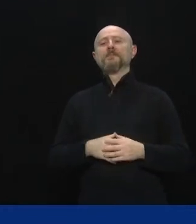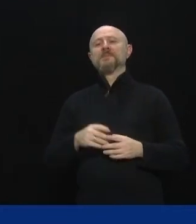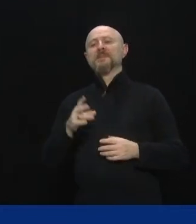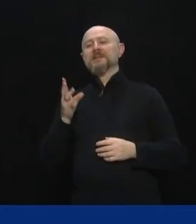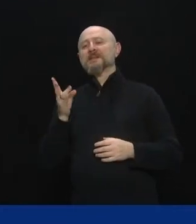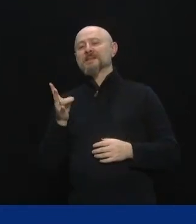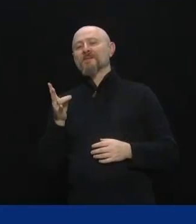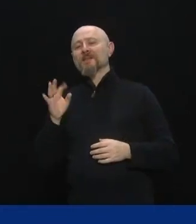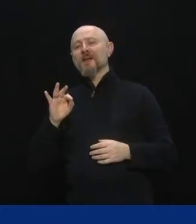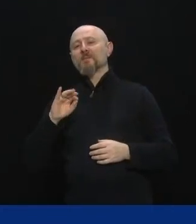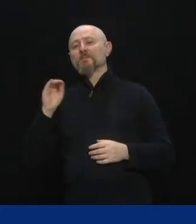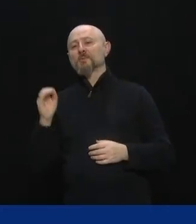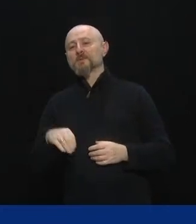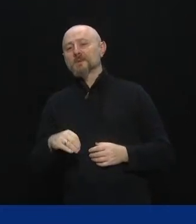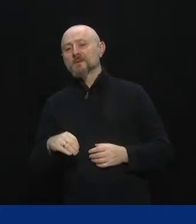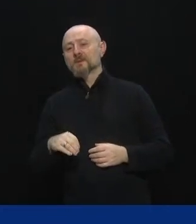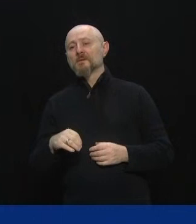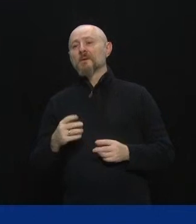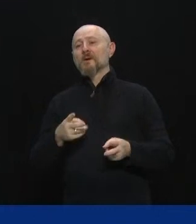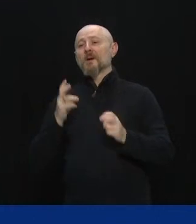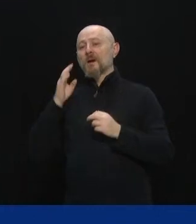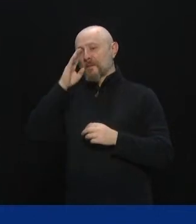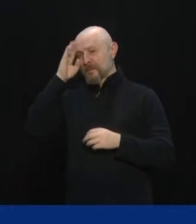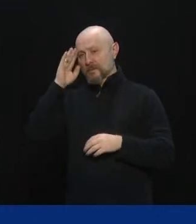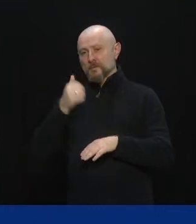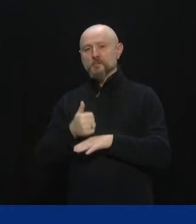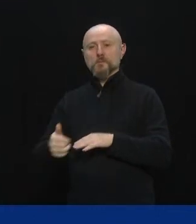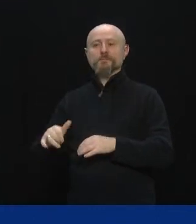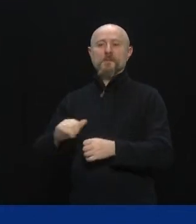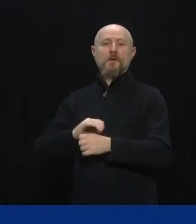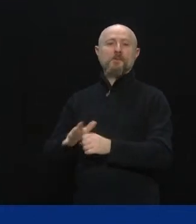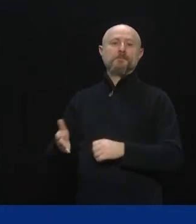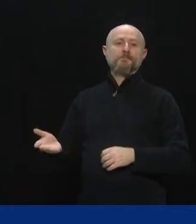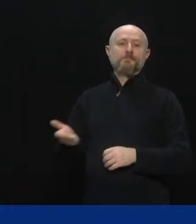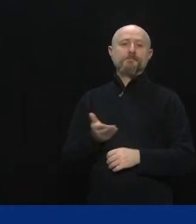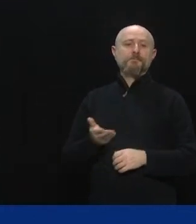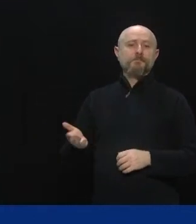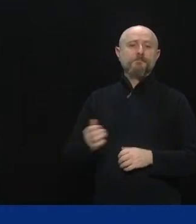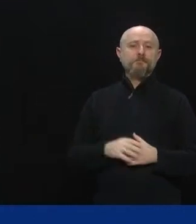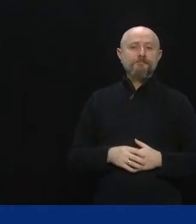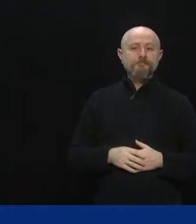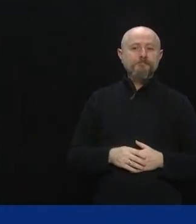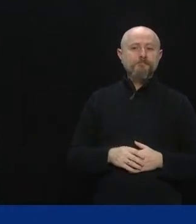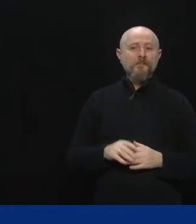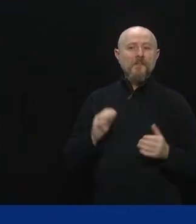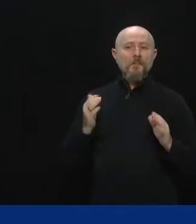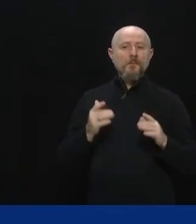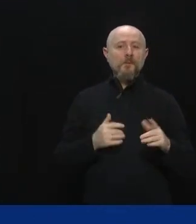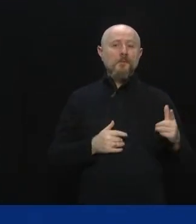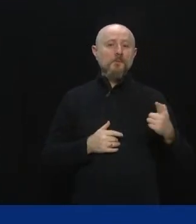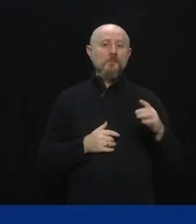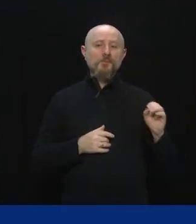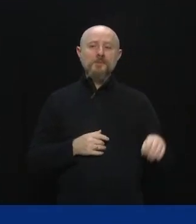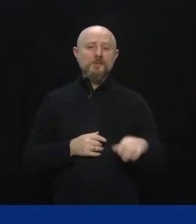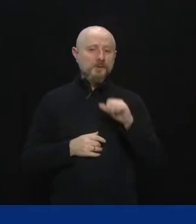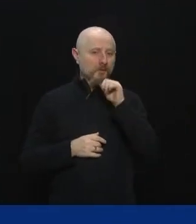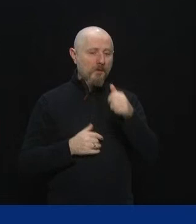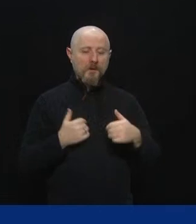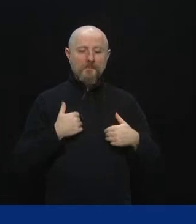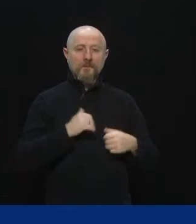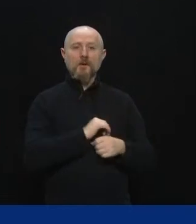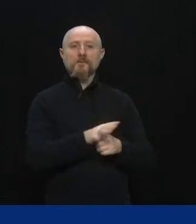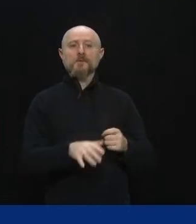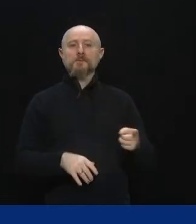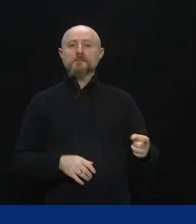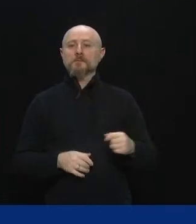79% are admitted due to real COVID, that they're sick enough from COVID that they have to be hospitalized, versus 21% who happen to be there